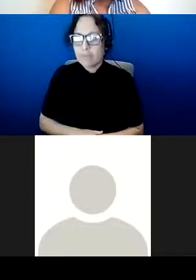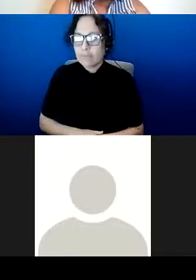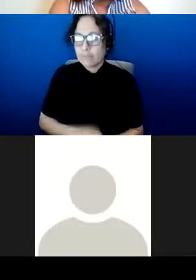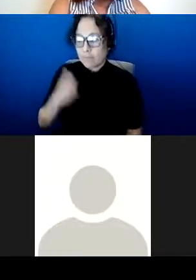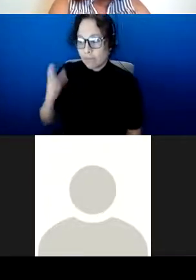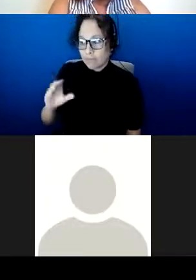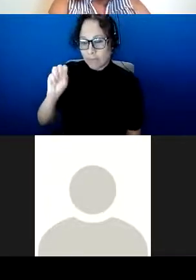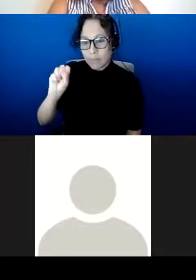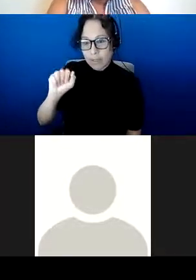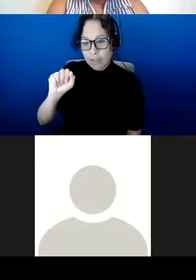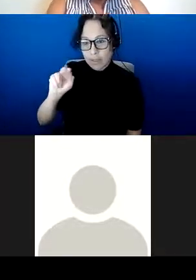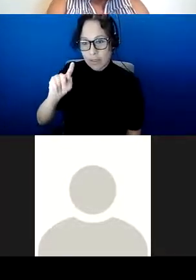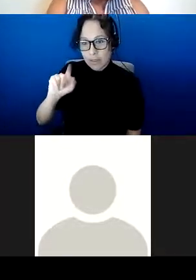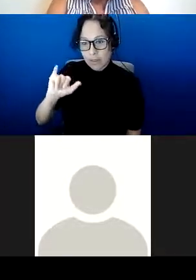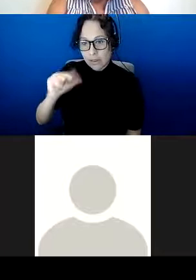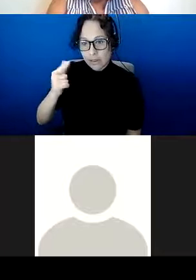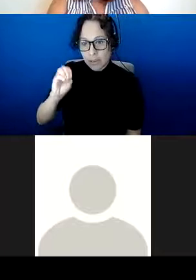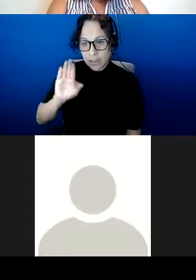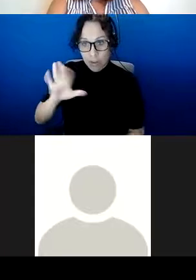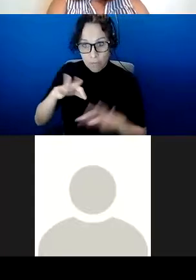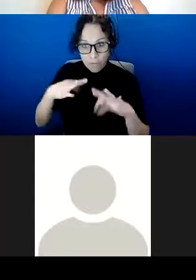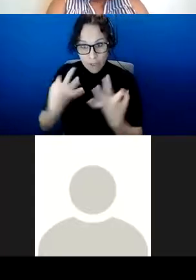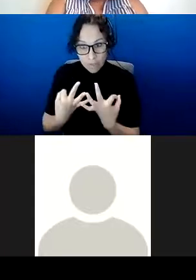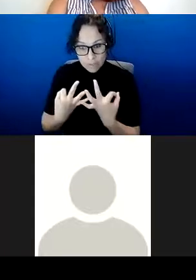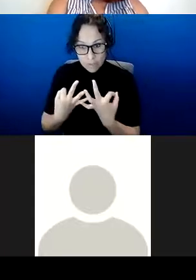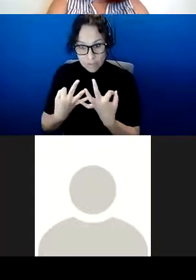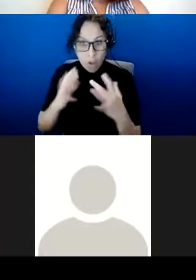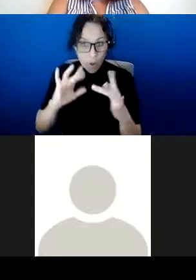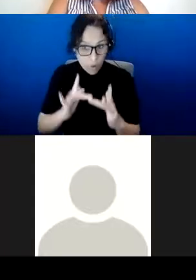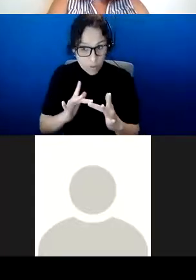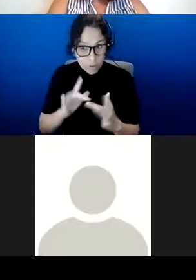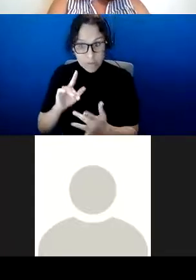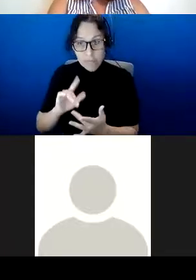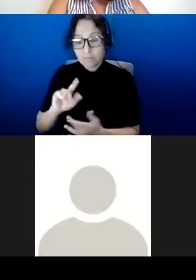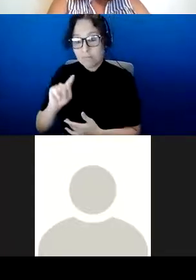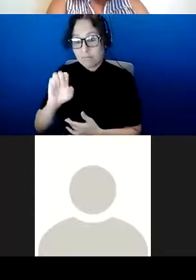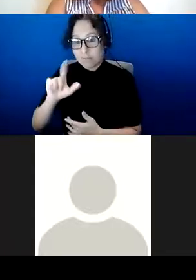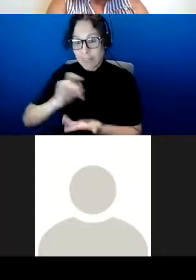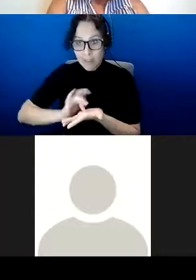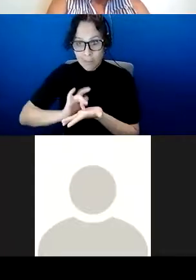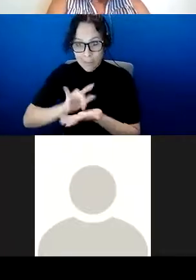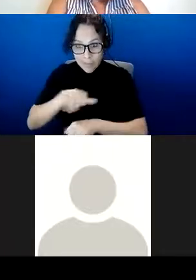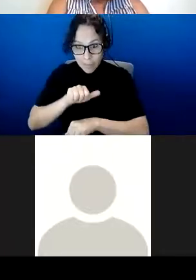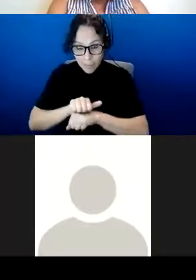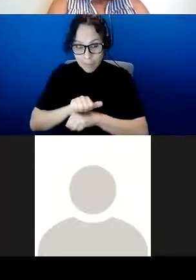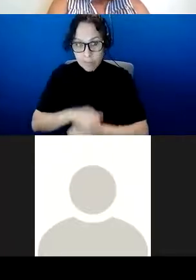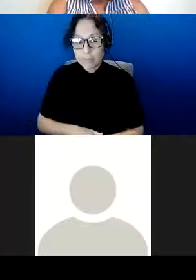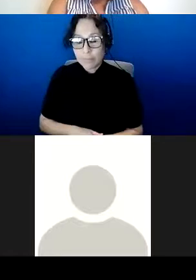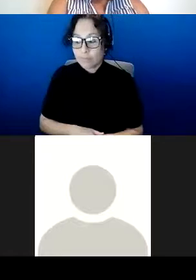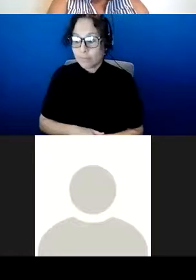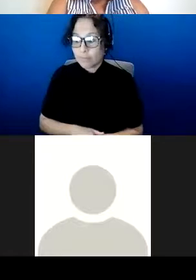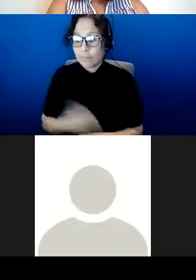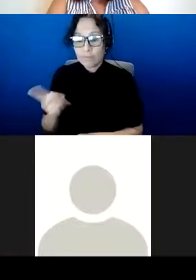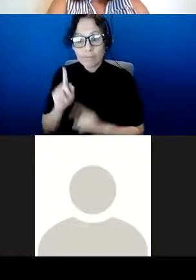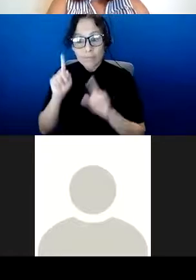Santiago family. Booked online a telemedicine appointment. And they were going to see